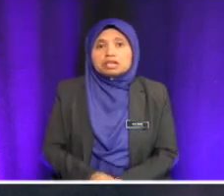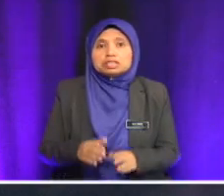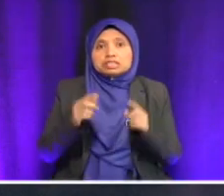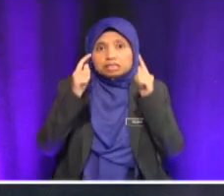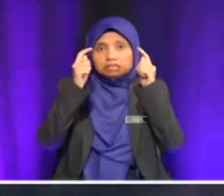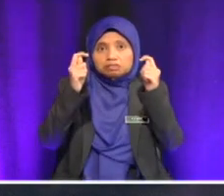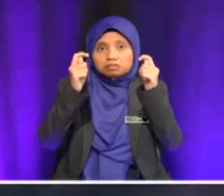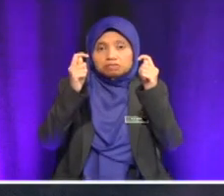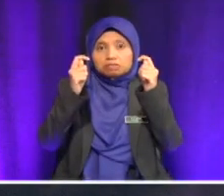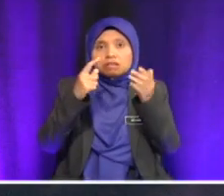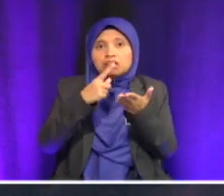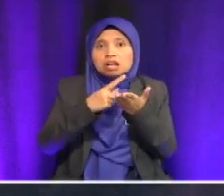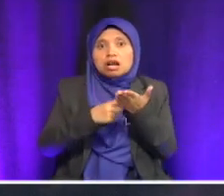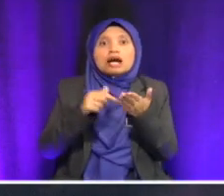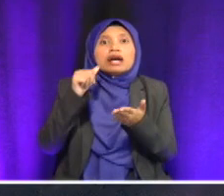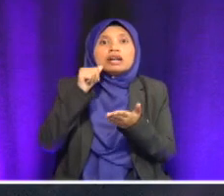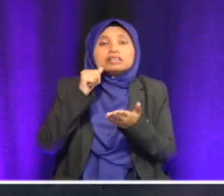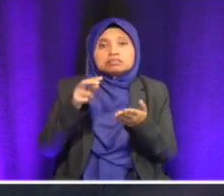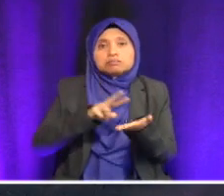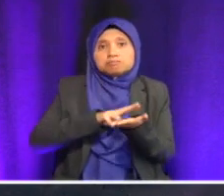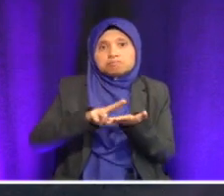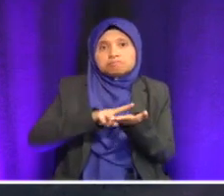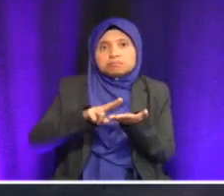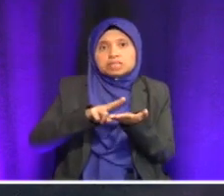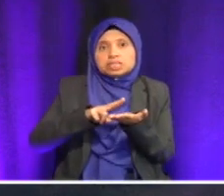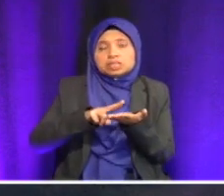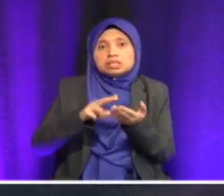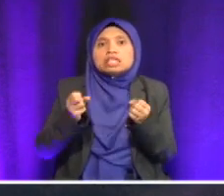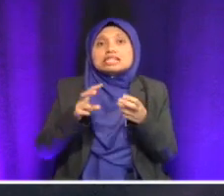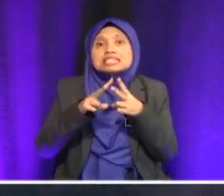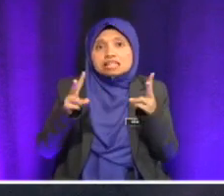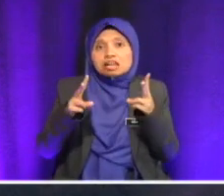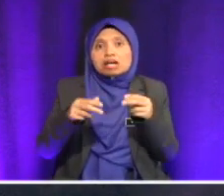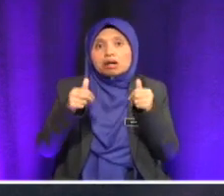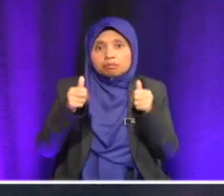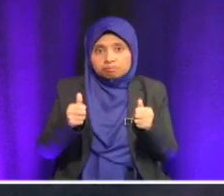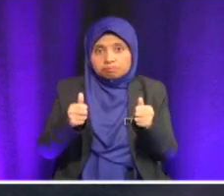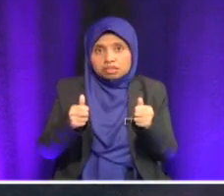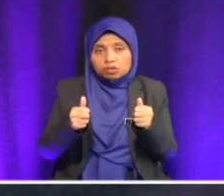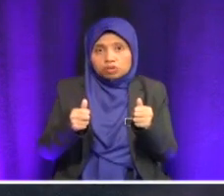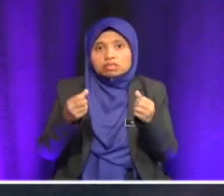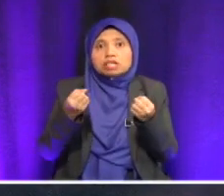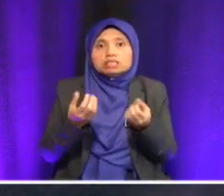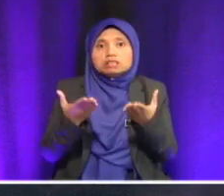was Anna's reading for this passage? I think she did very well. She managed to pronounce each and every word